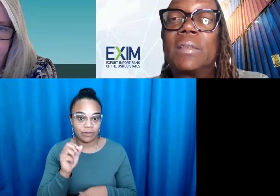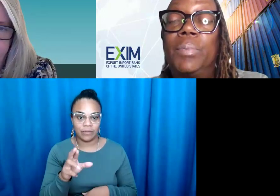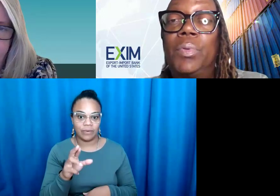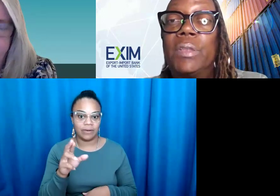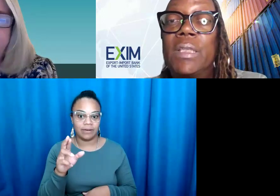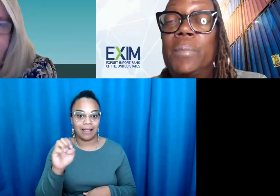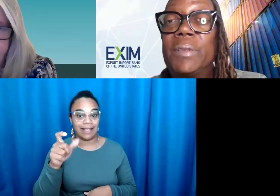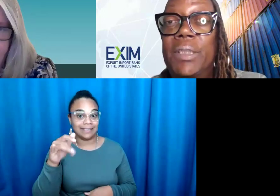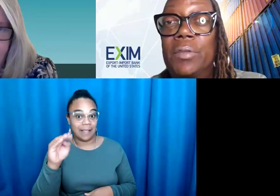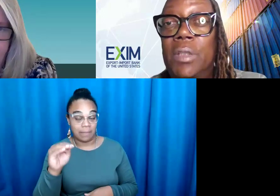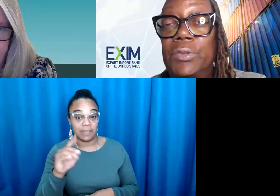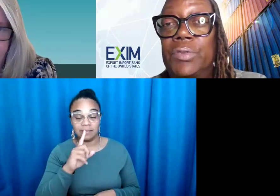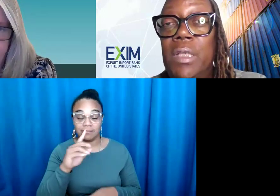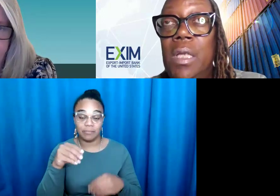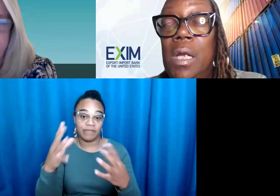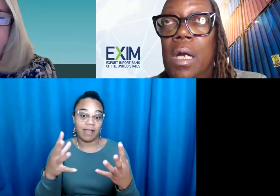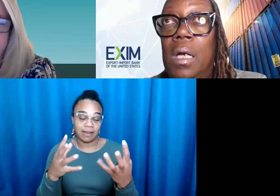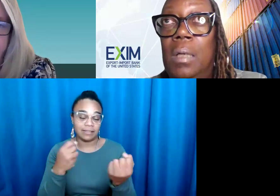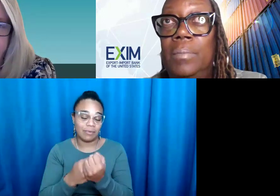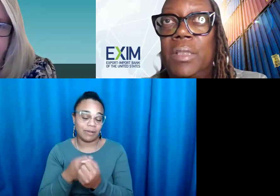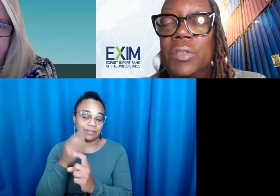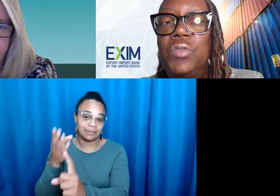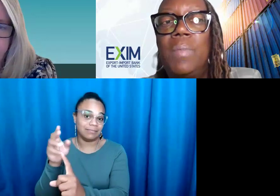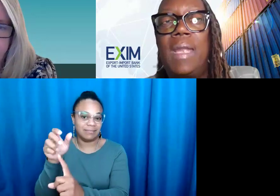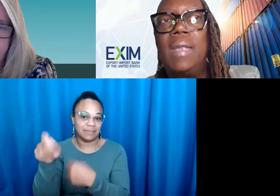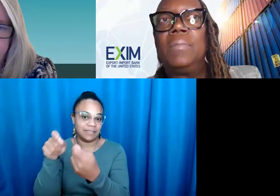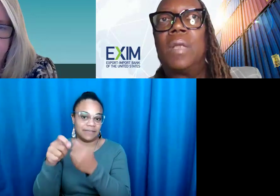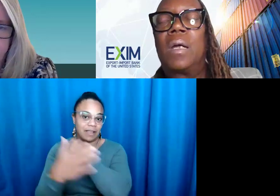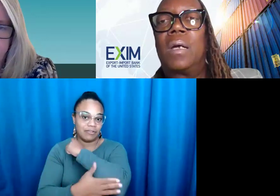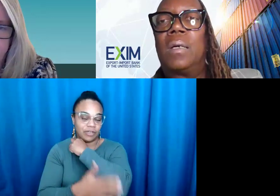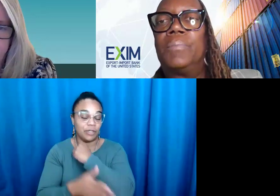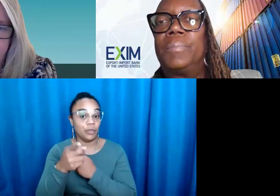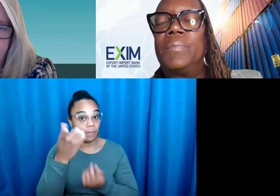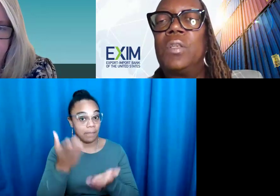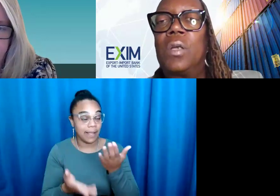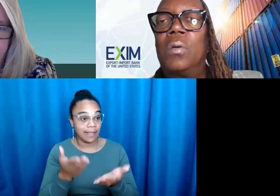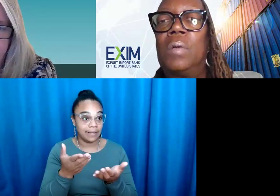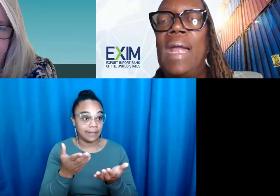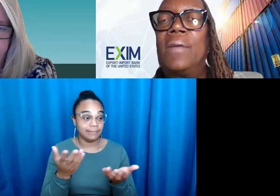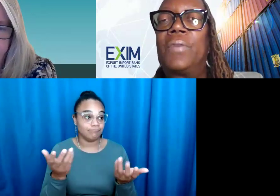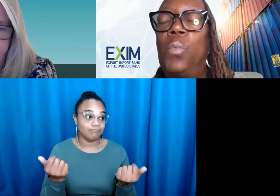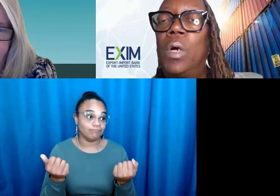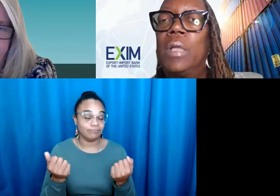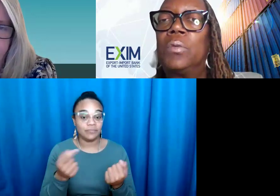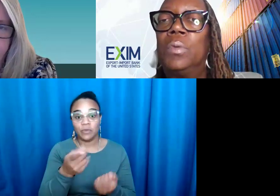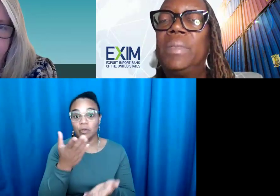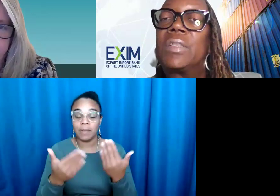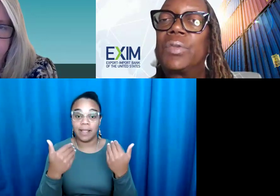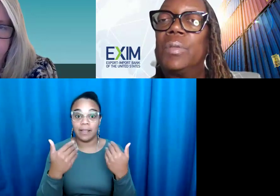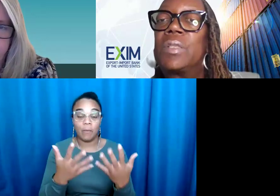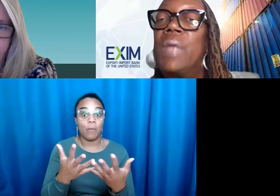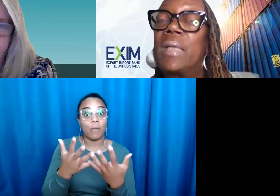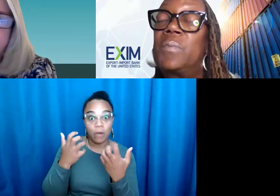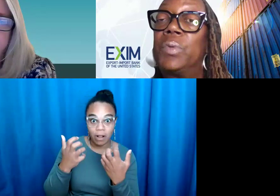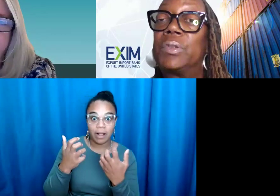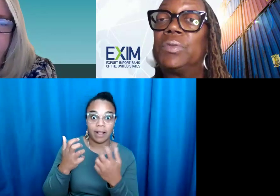providing support in a particular country. Because you may, have a want or be